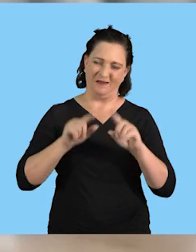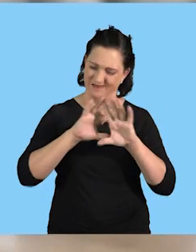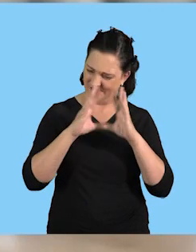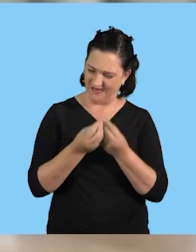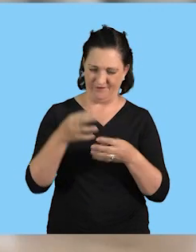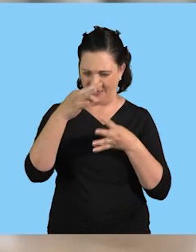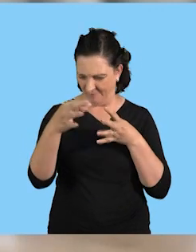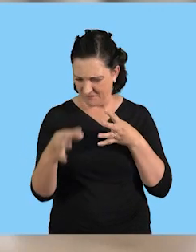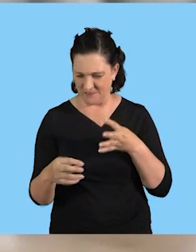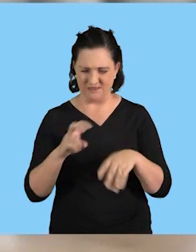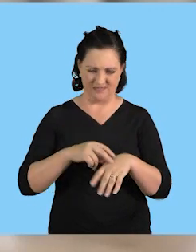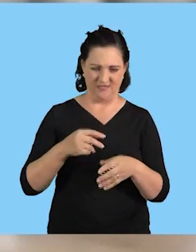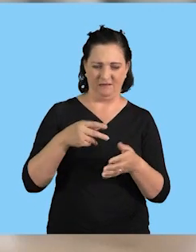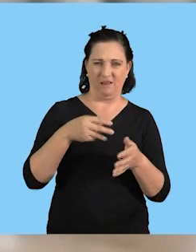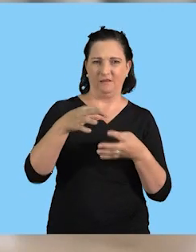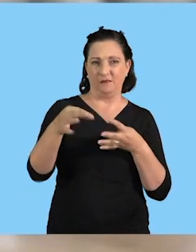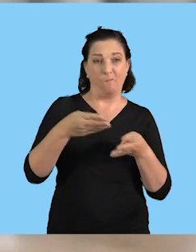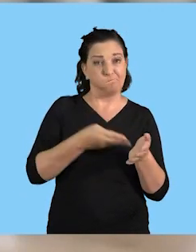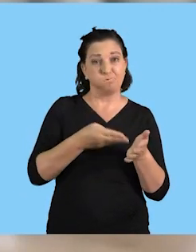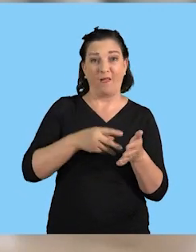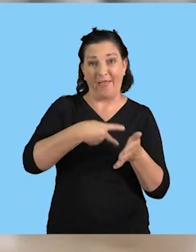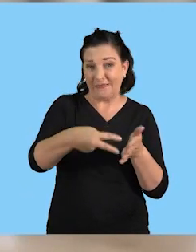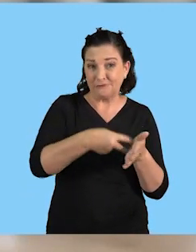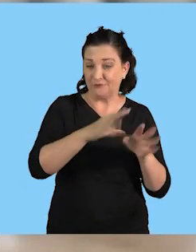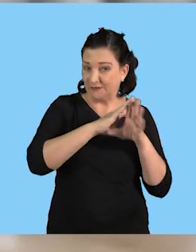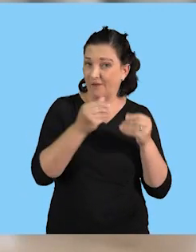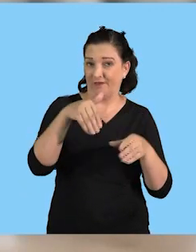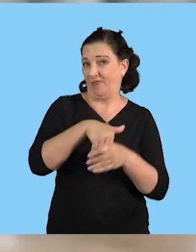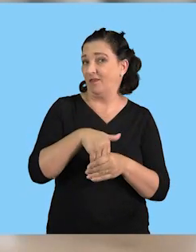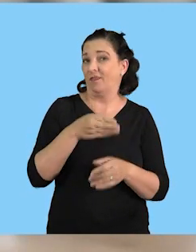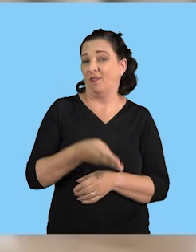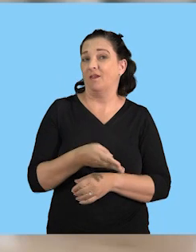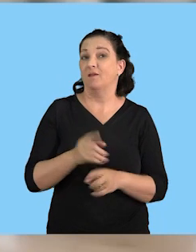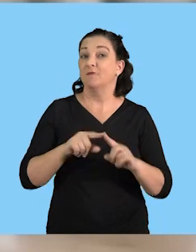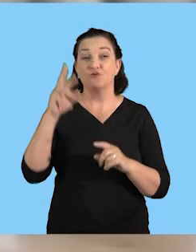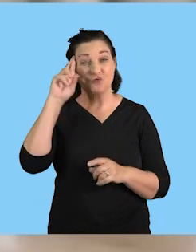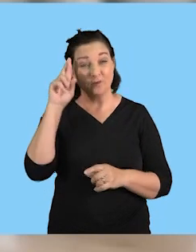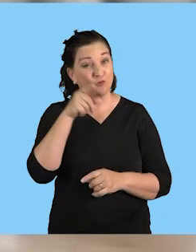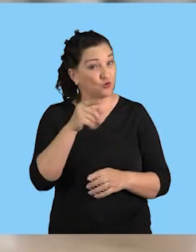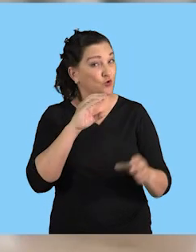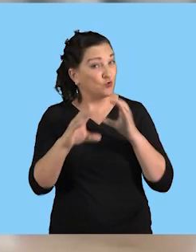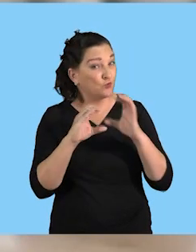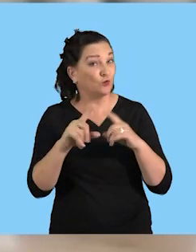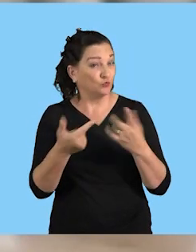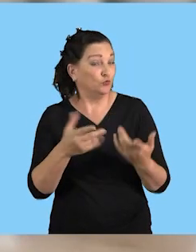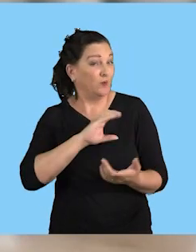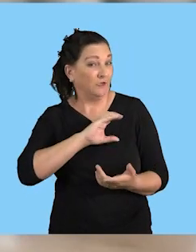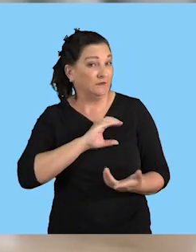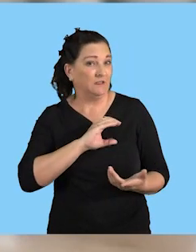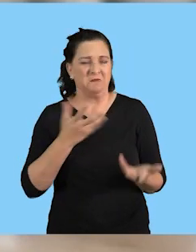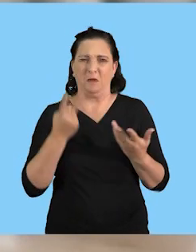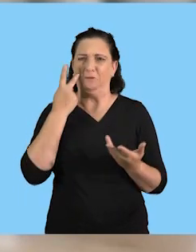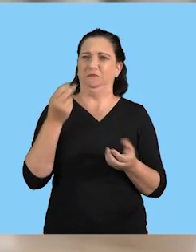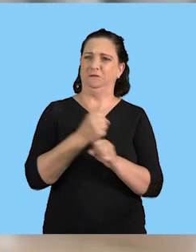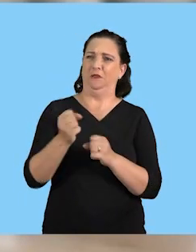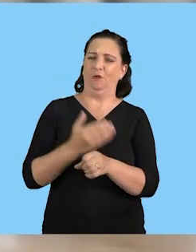The address, all the details that are needed must be there because you are communicating with your potential customers. These are the people that maybe you